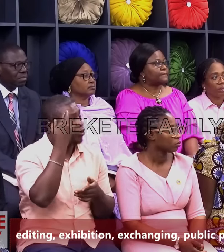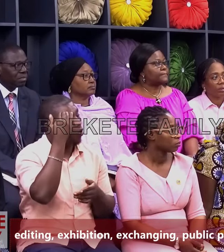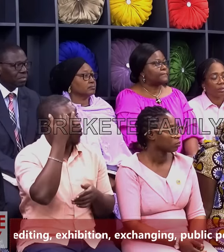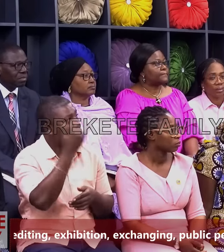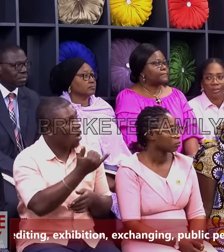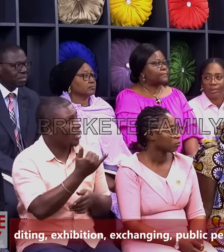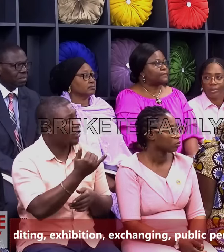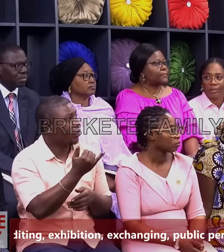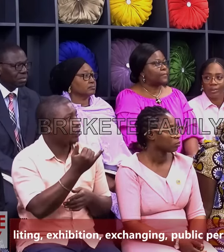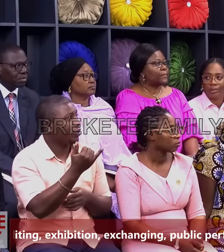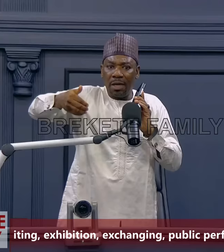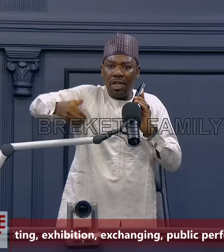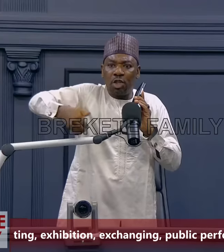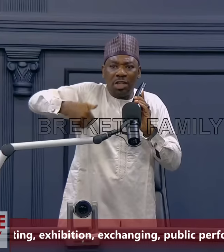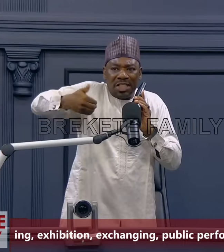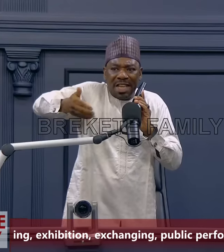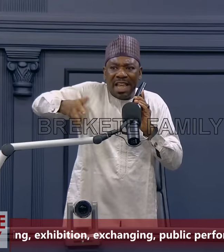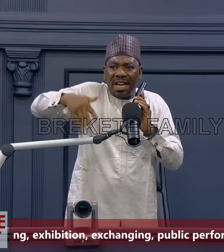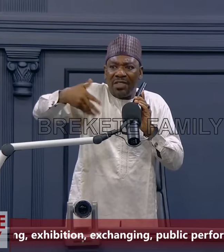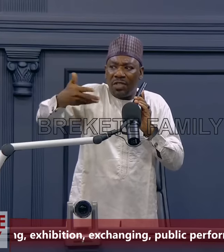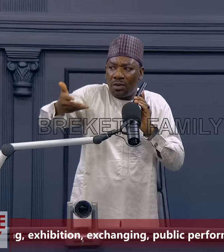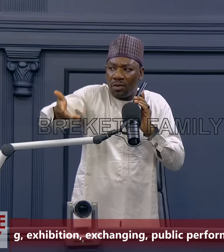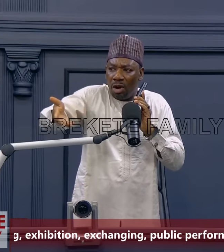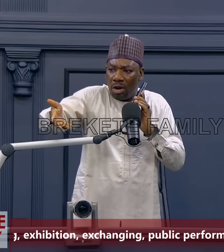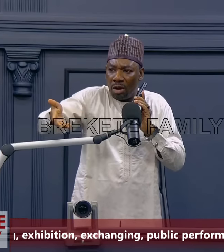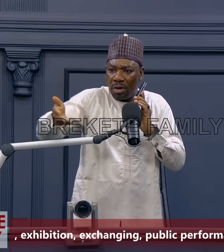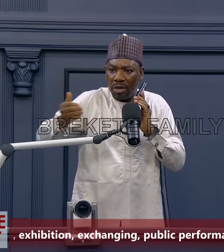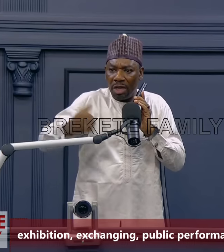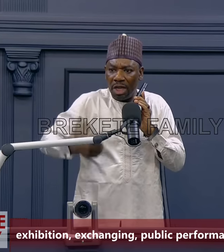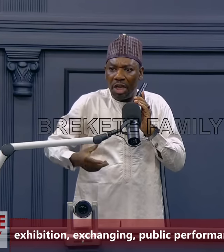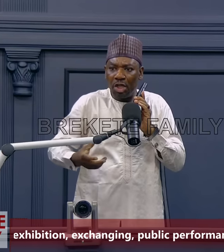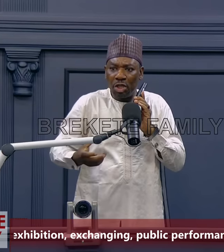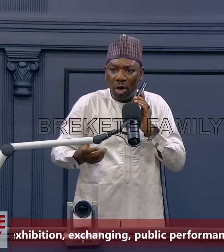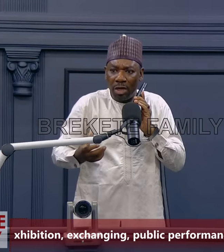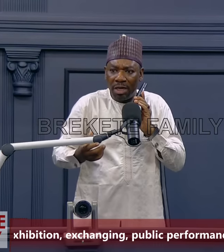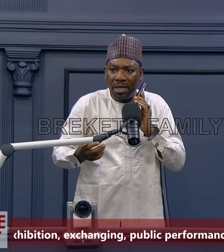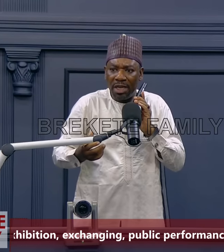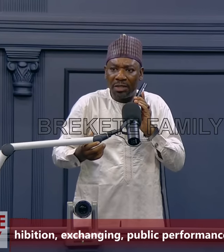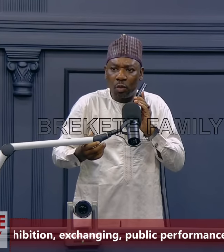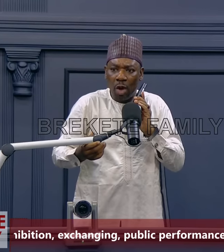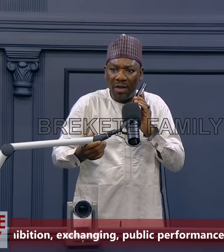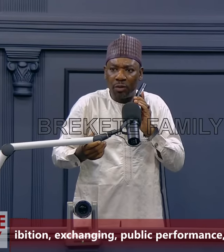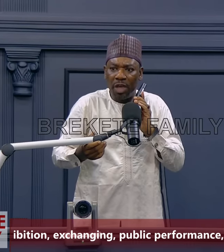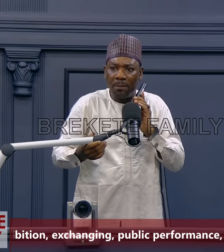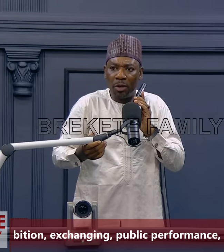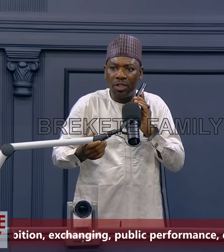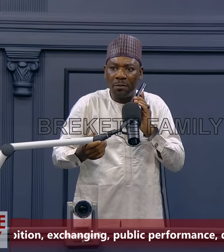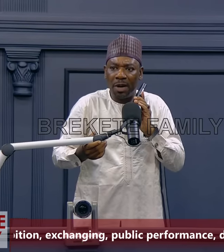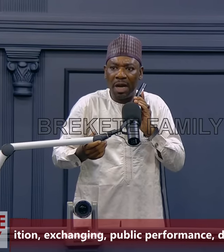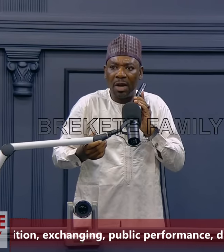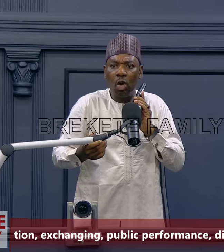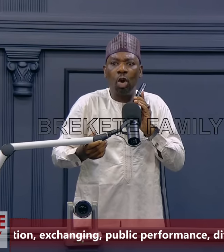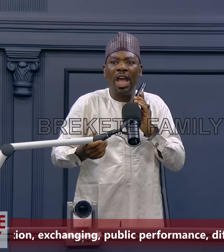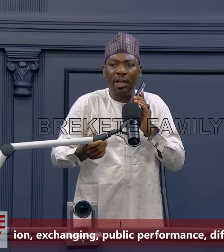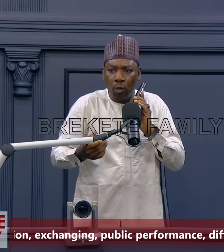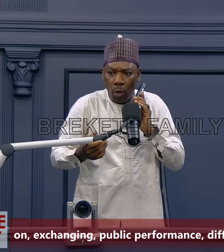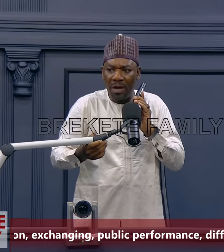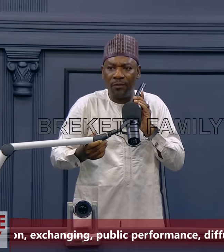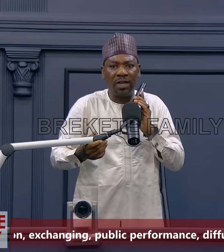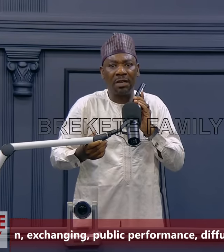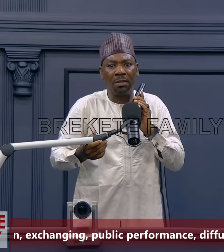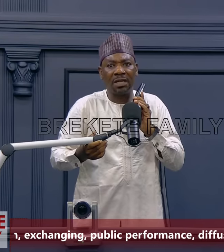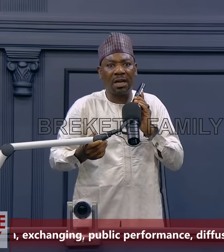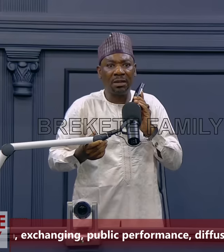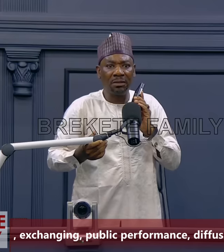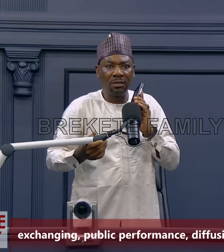why he's not seeing anything wrong turning his wife to a punching bag or any